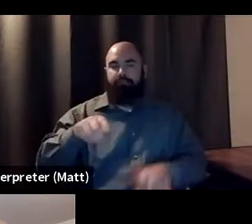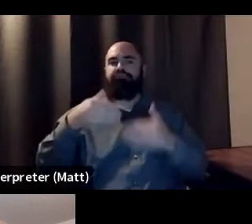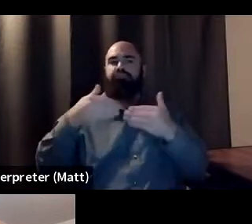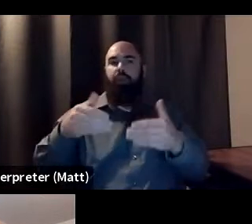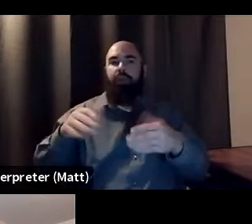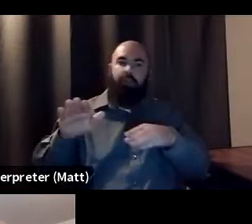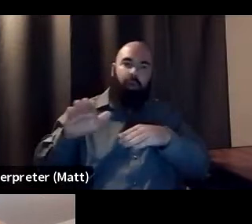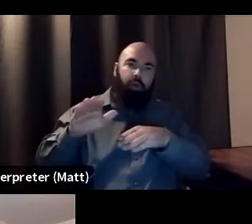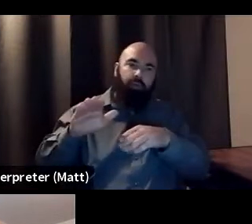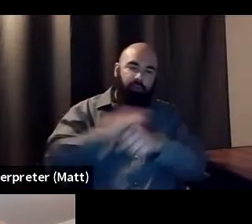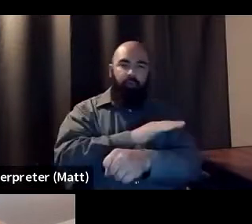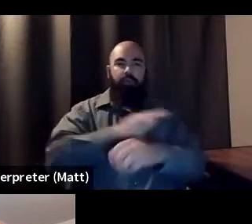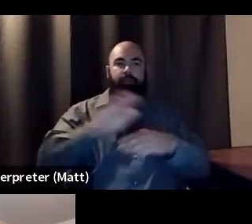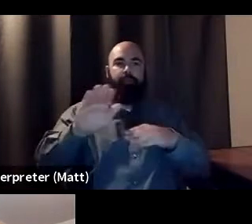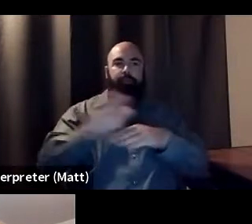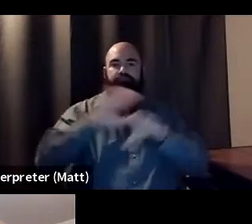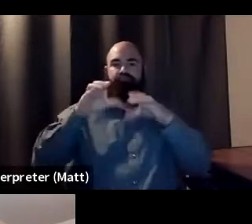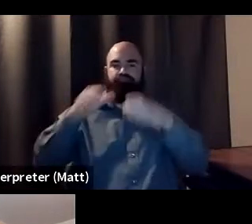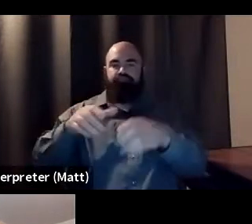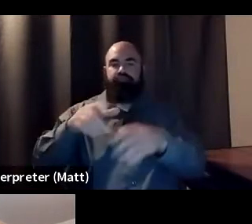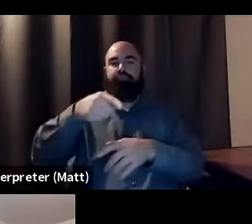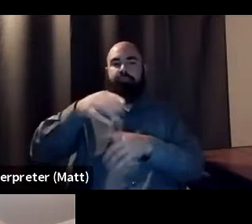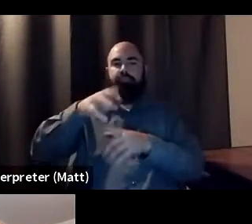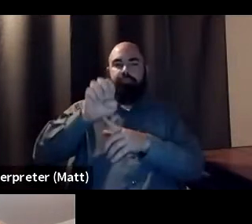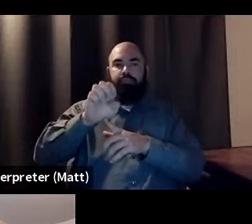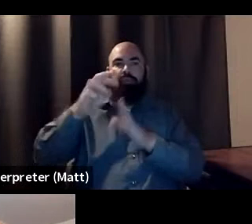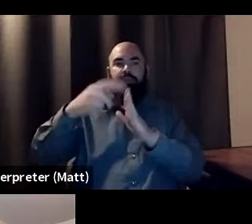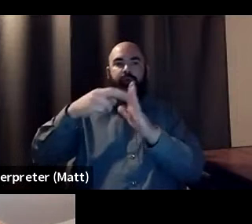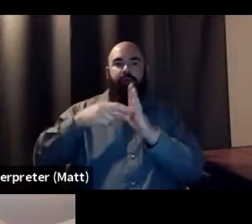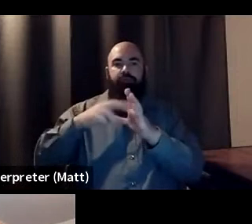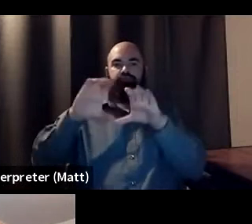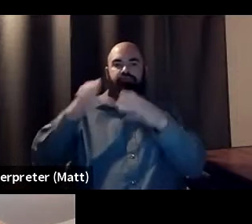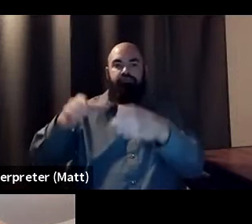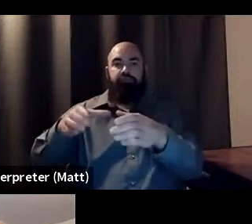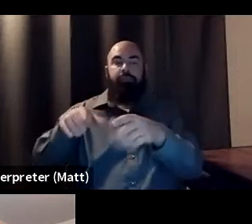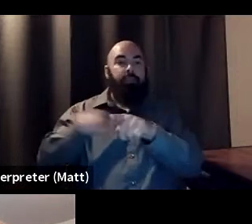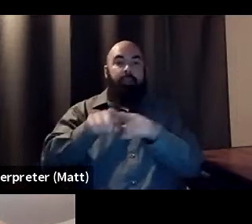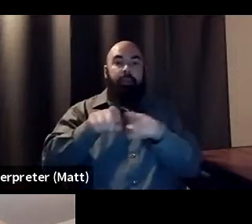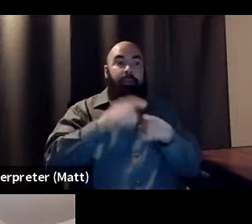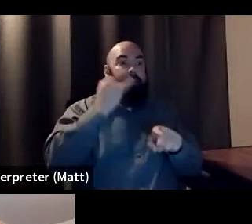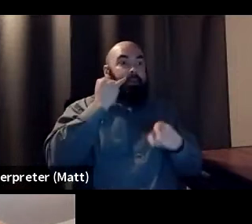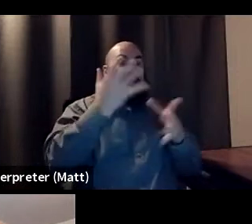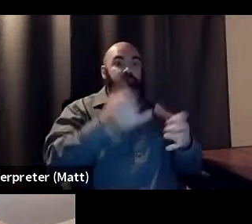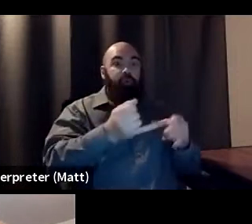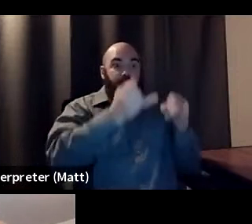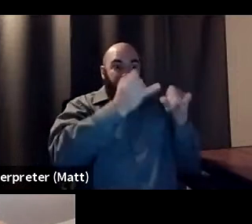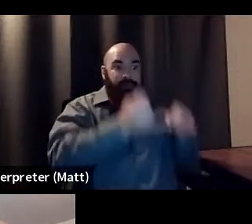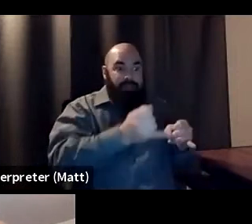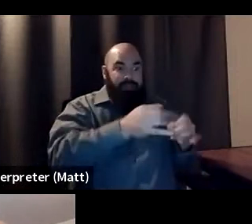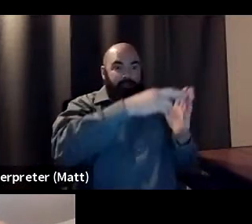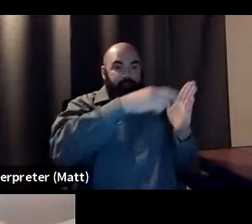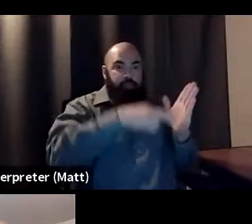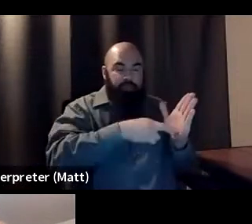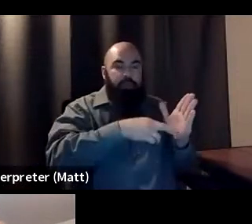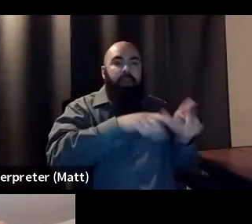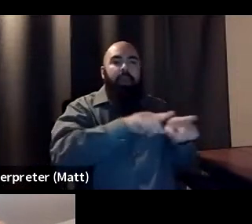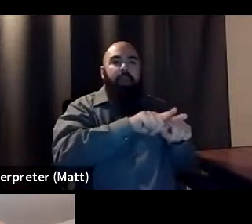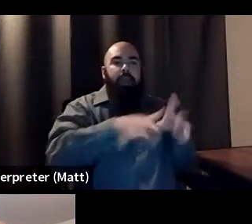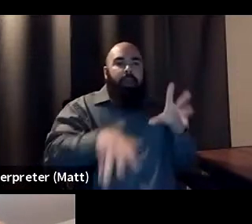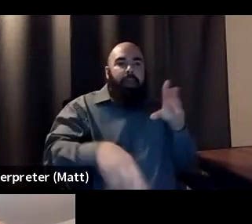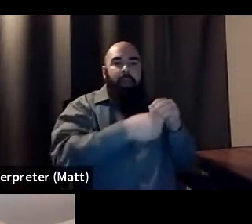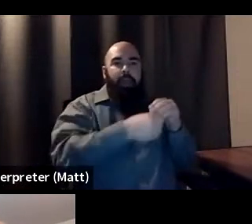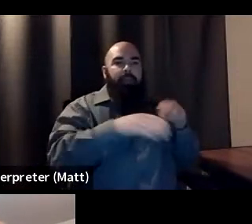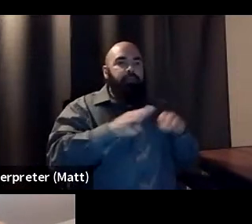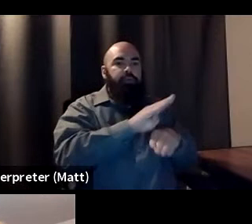well. Both are good avenues if a person wants to individually register and put that information in about their employment. I